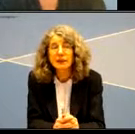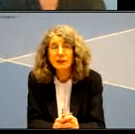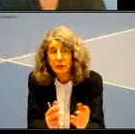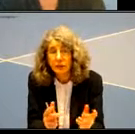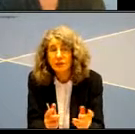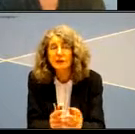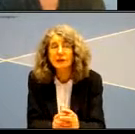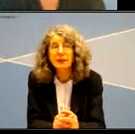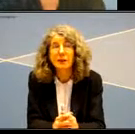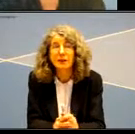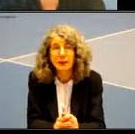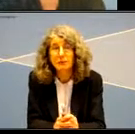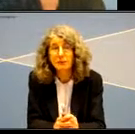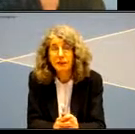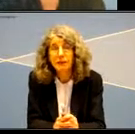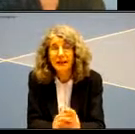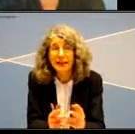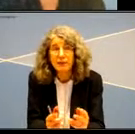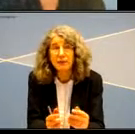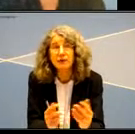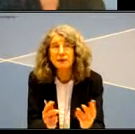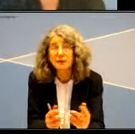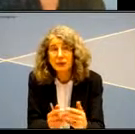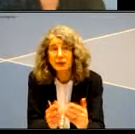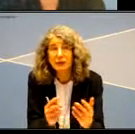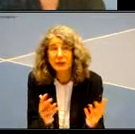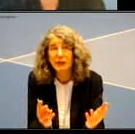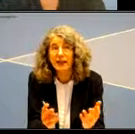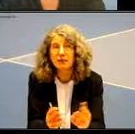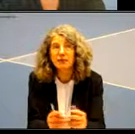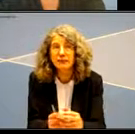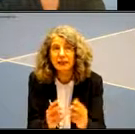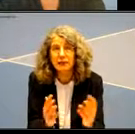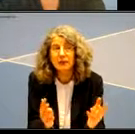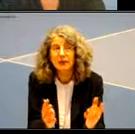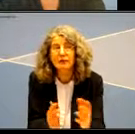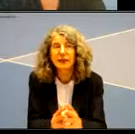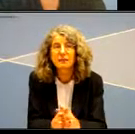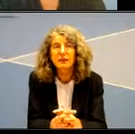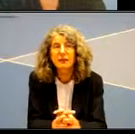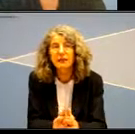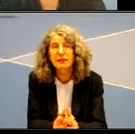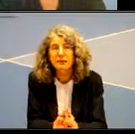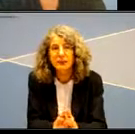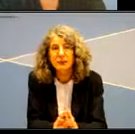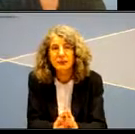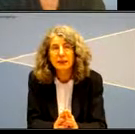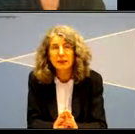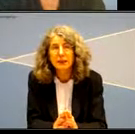so being also in being enabled, digitally enabled. Again, we have the element here of